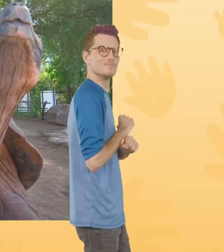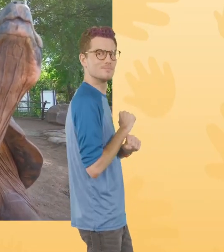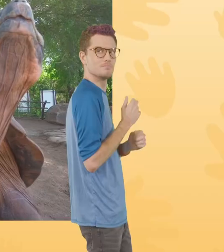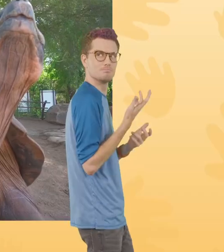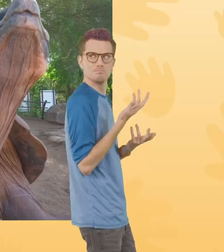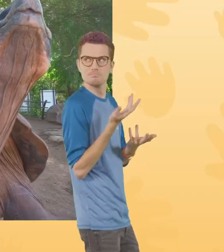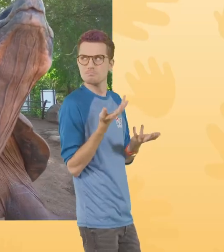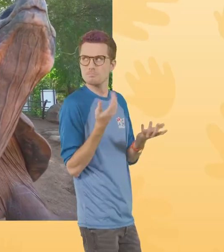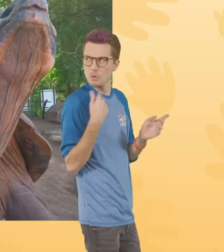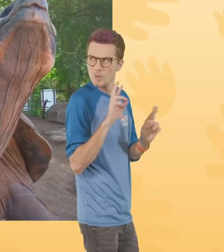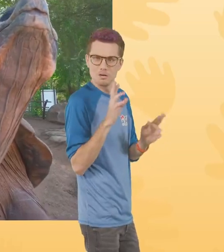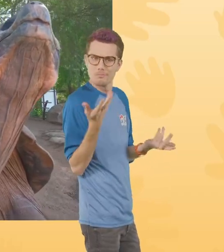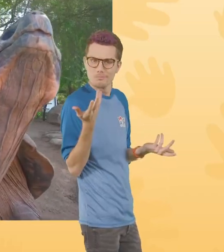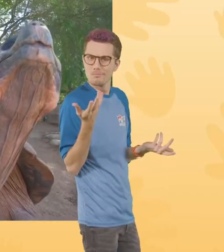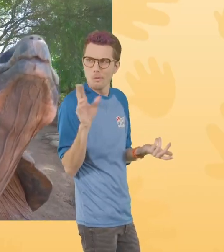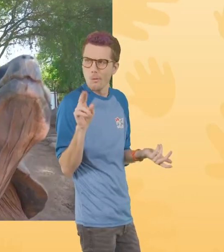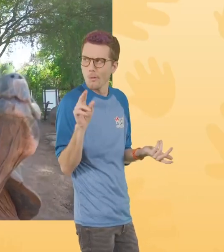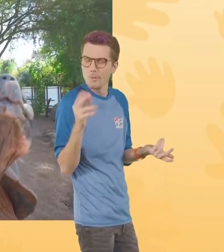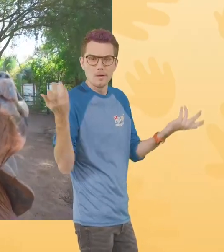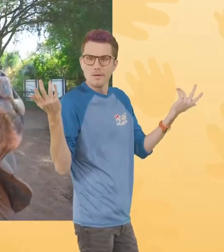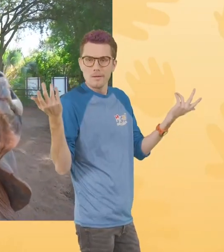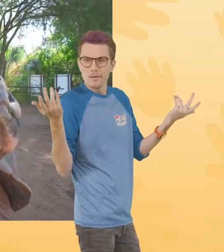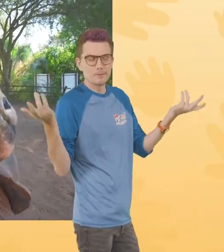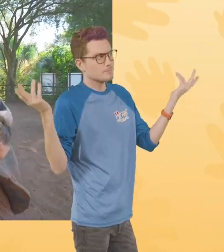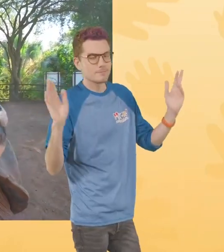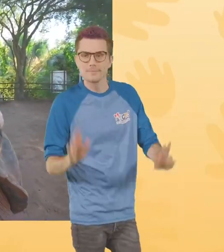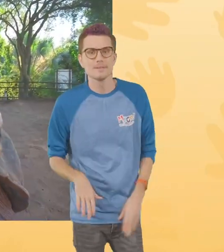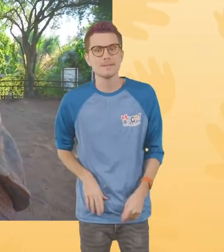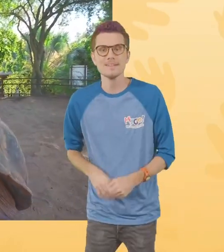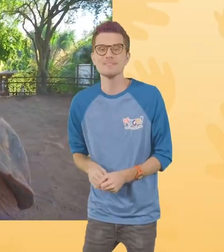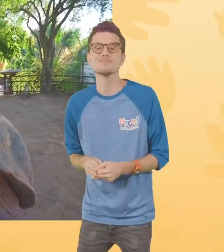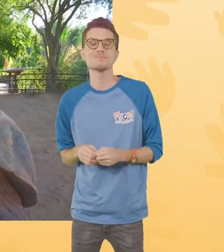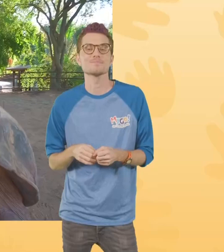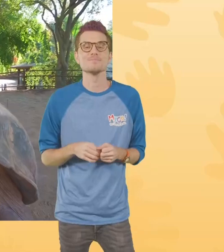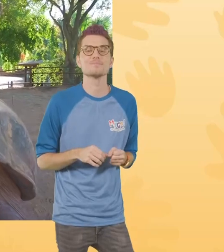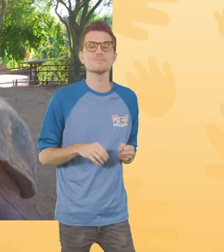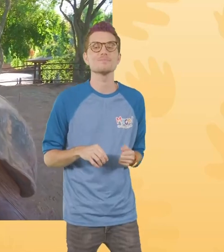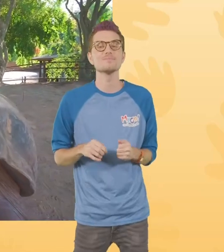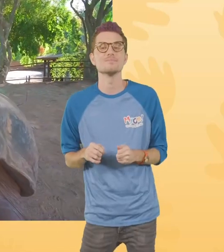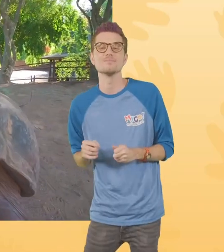Okay, my turn. I'm ready.